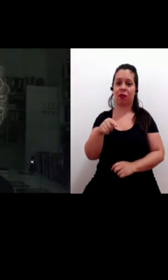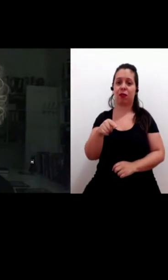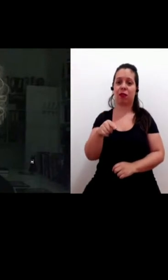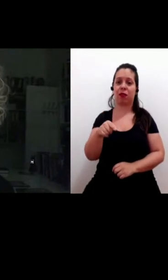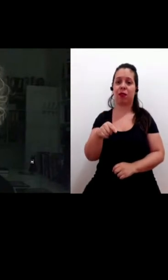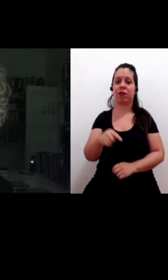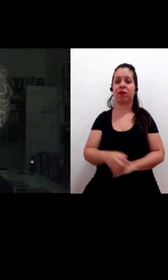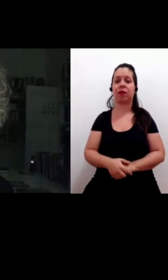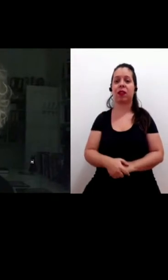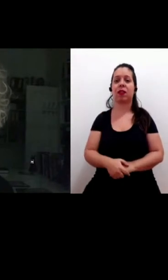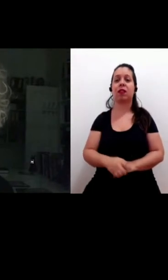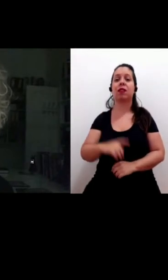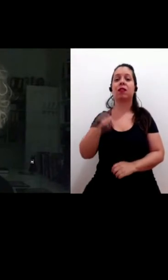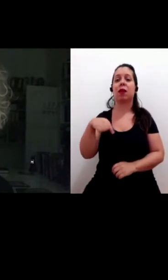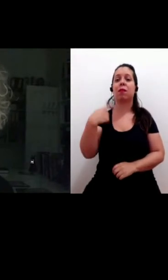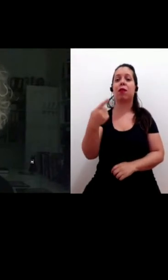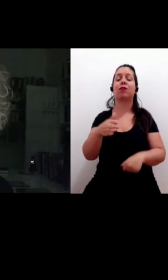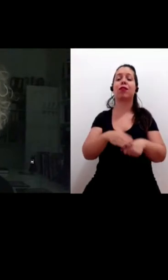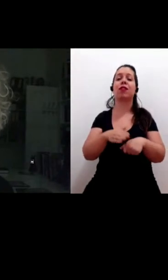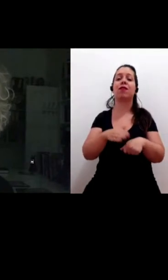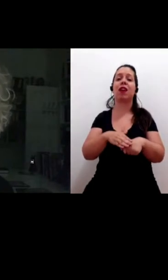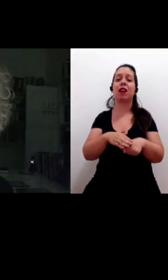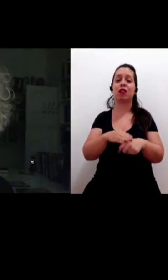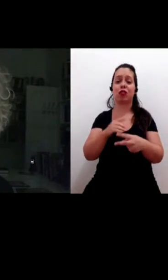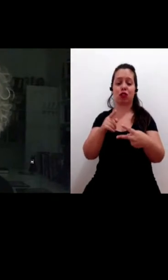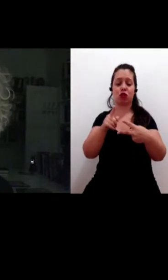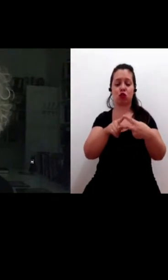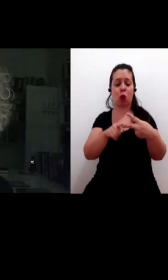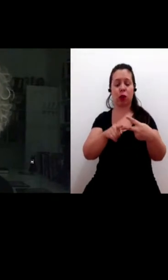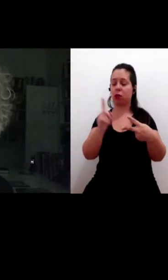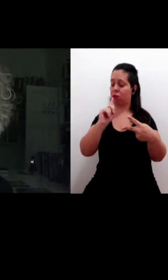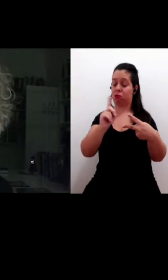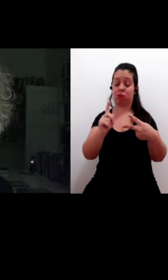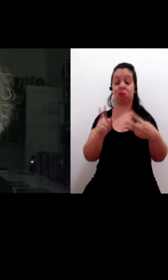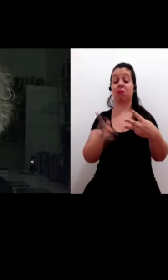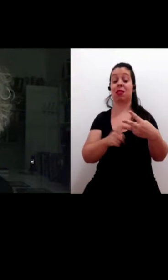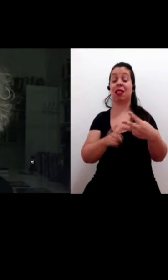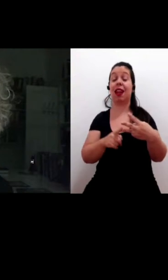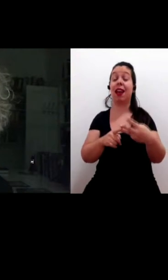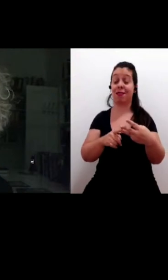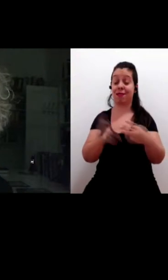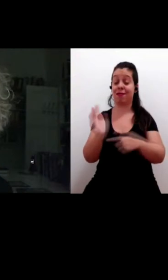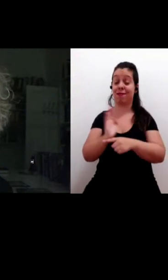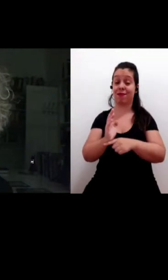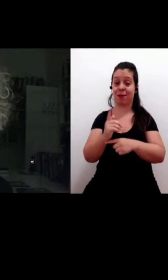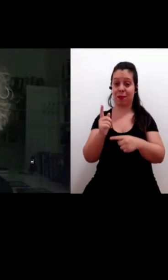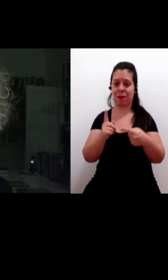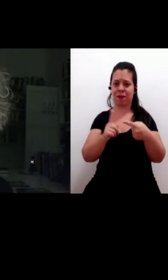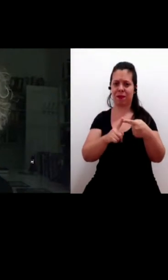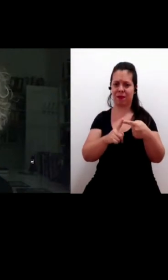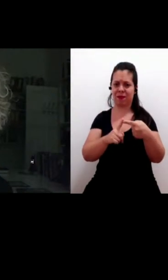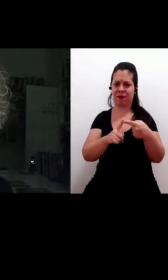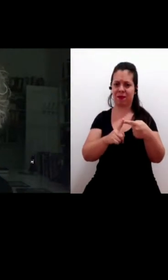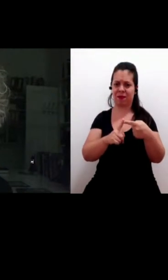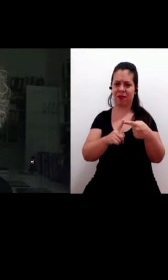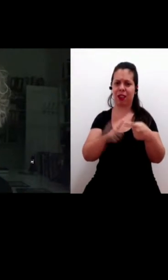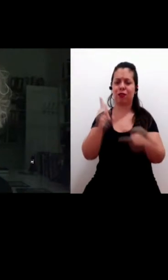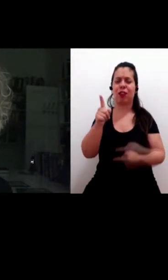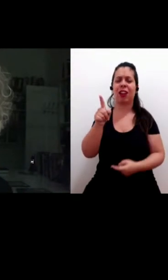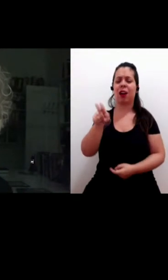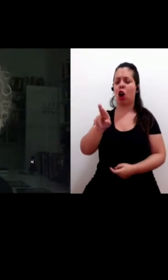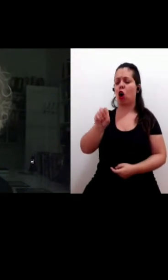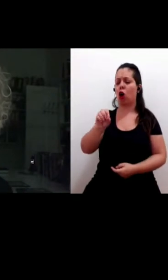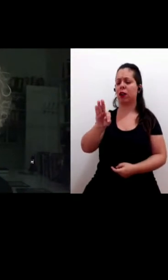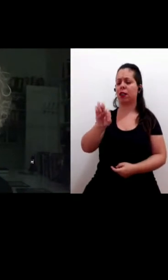made three other films. One of them was released, I think, in Rotterdam last